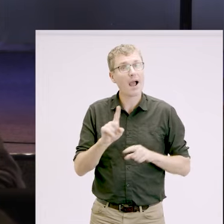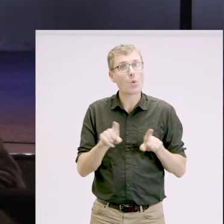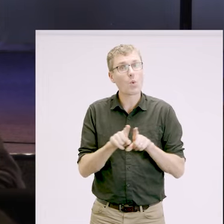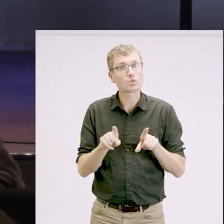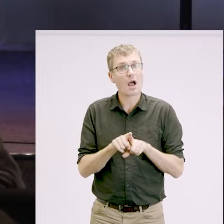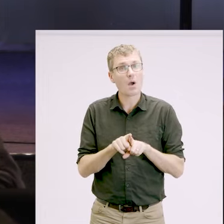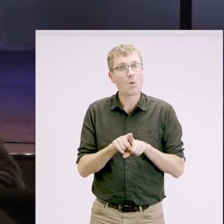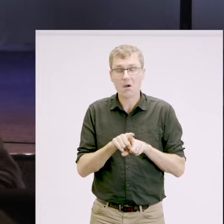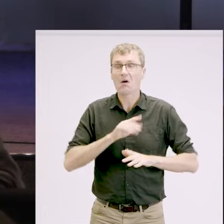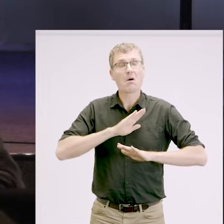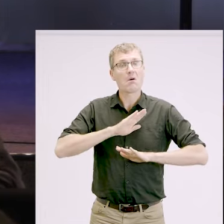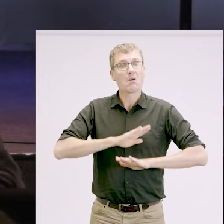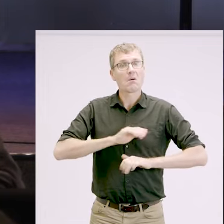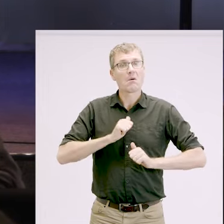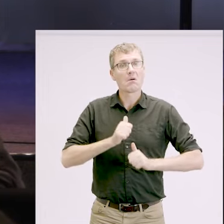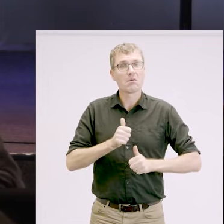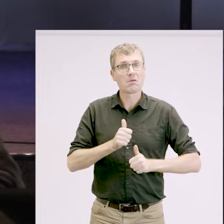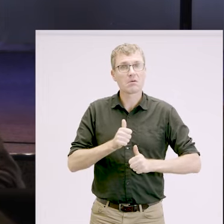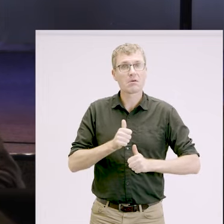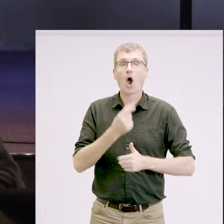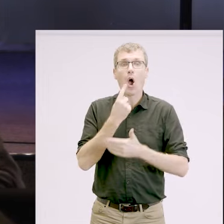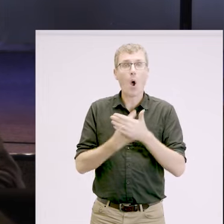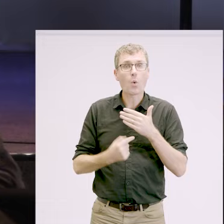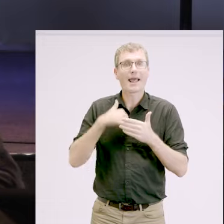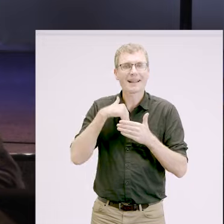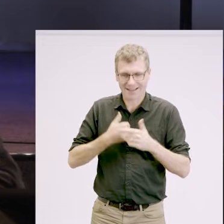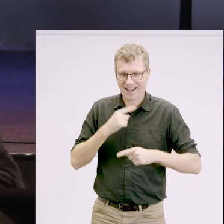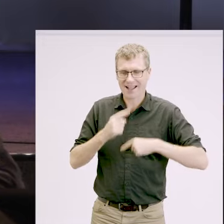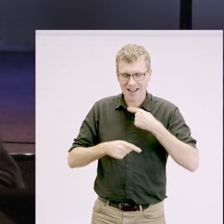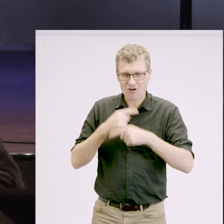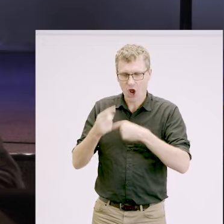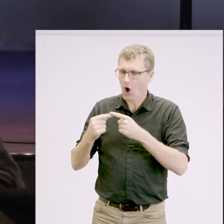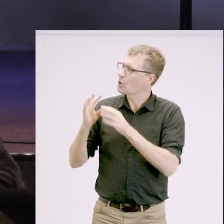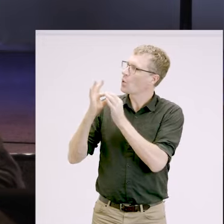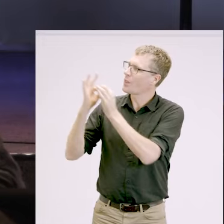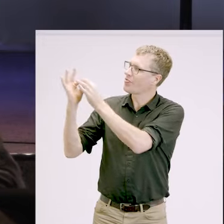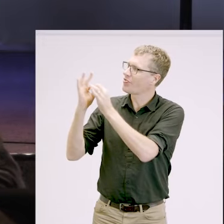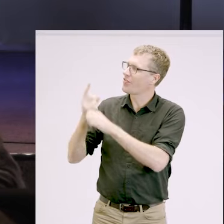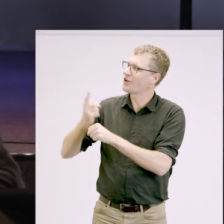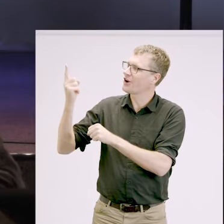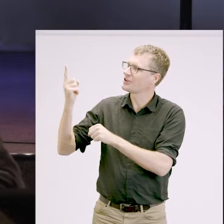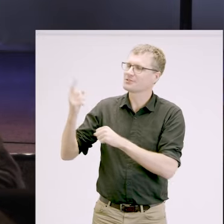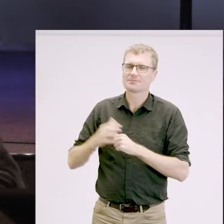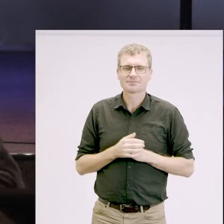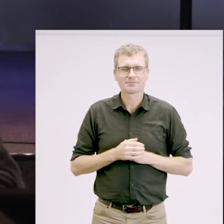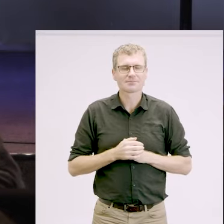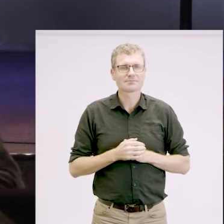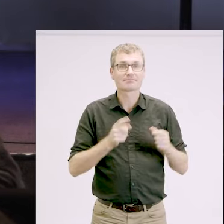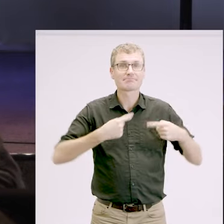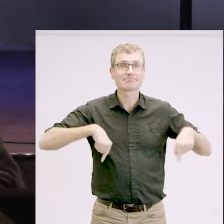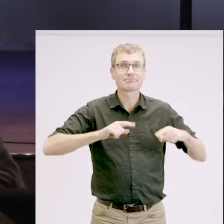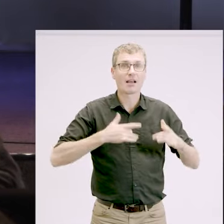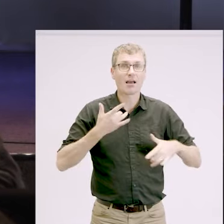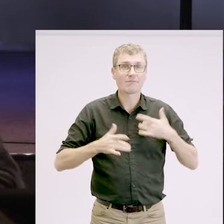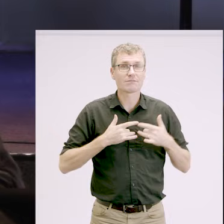thought as well, that all we need to do is continue to walk with God. There are so many things in our lives we can't manage,